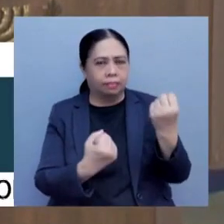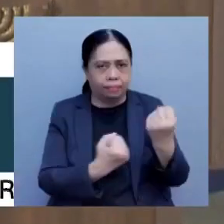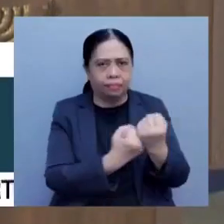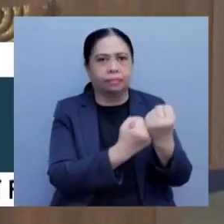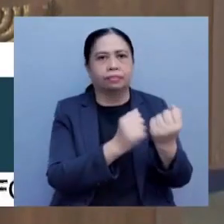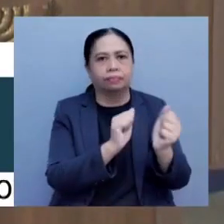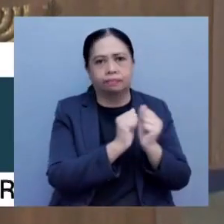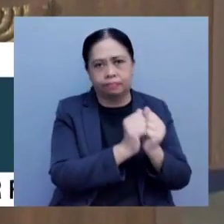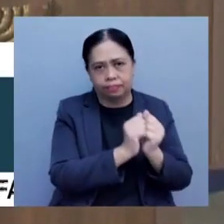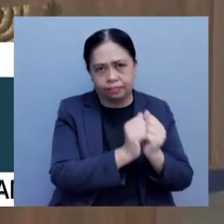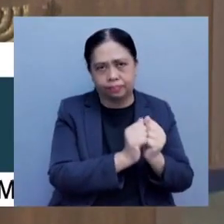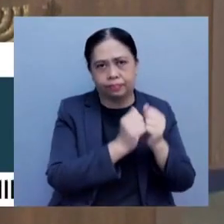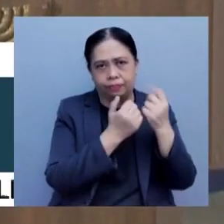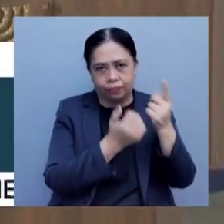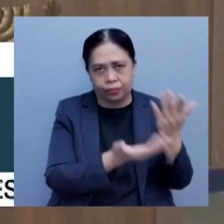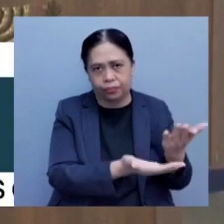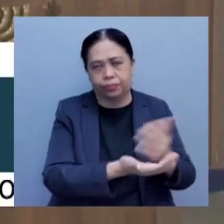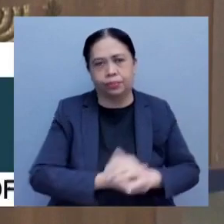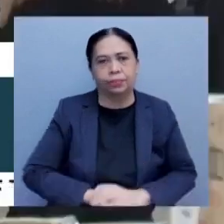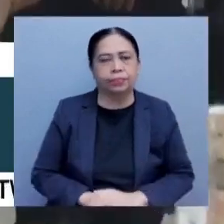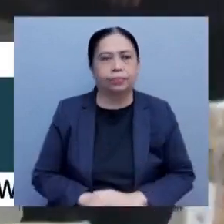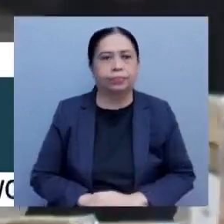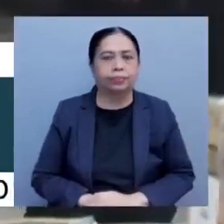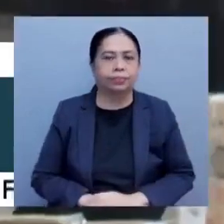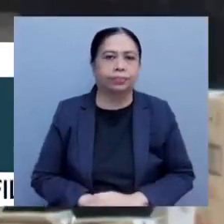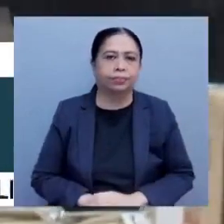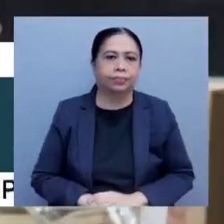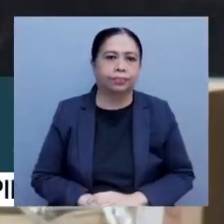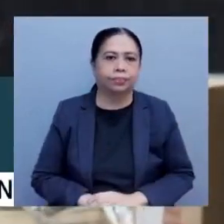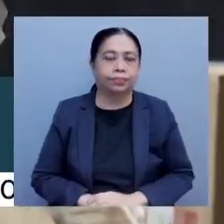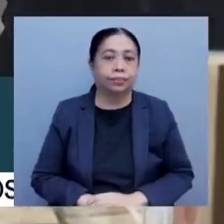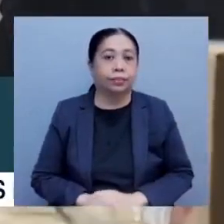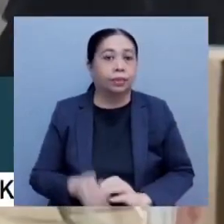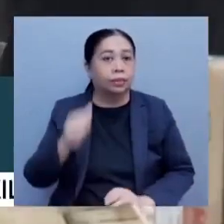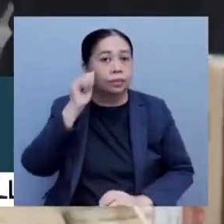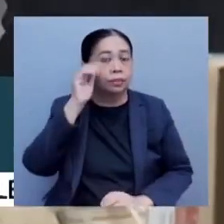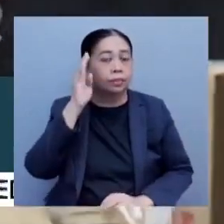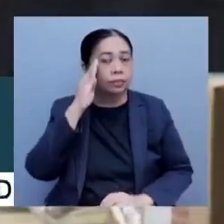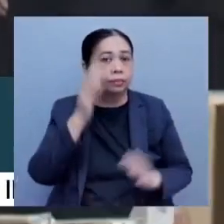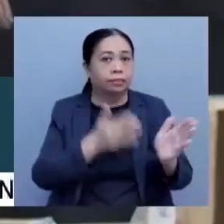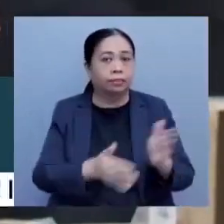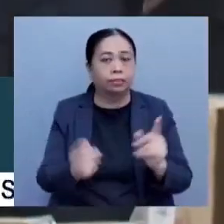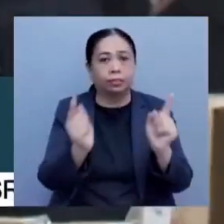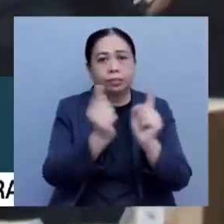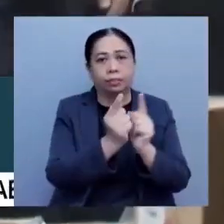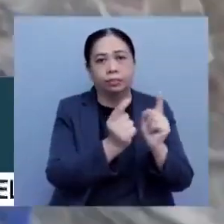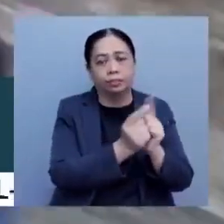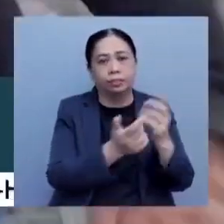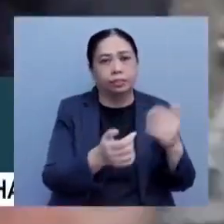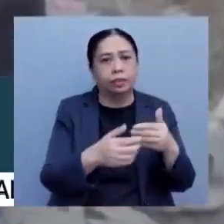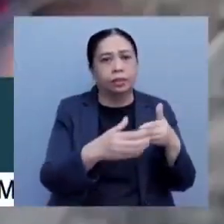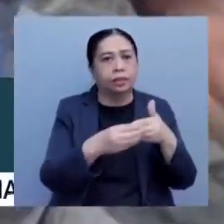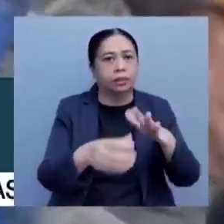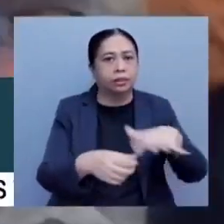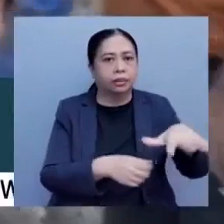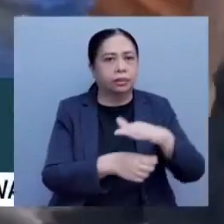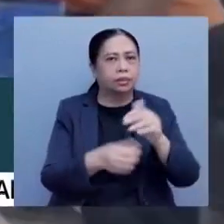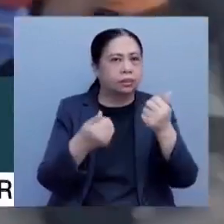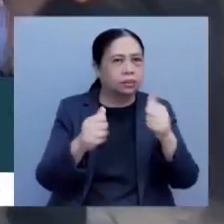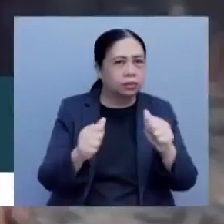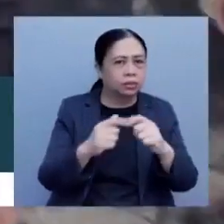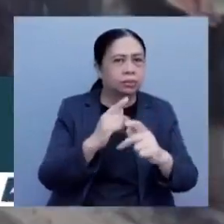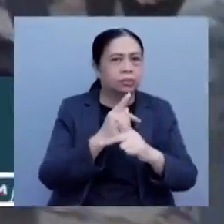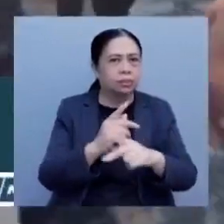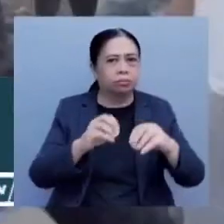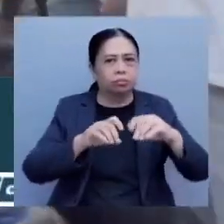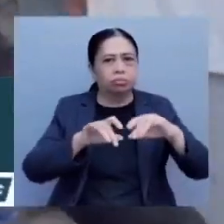always be there by your side. Blinken said he plans to meet with leaders in the region to try to prevent spreading